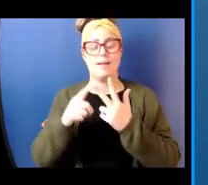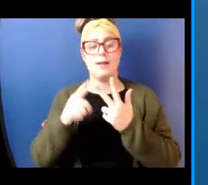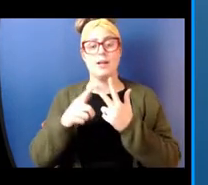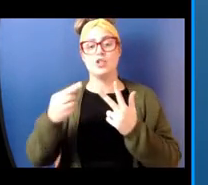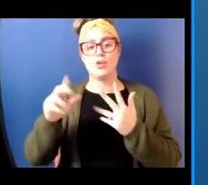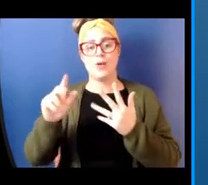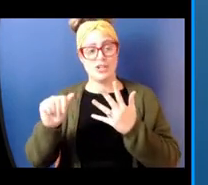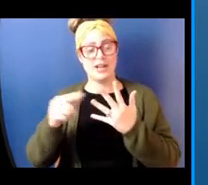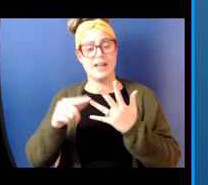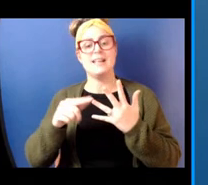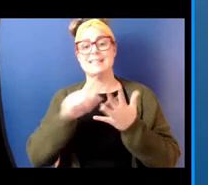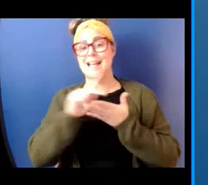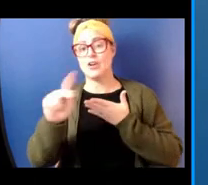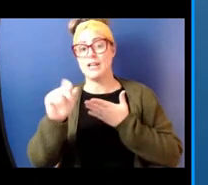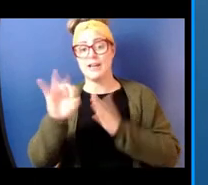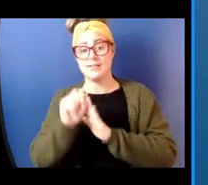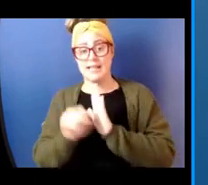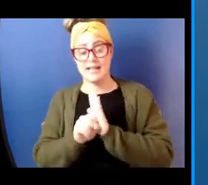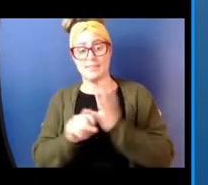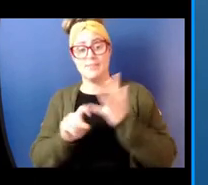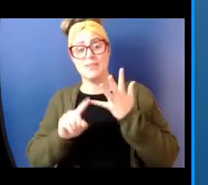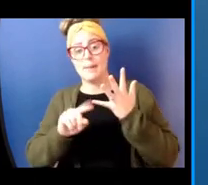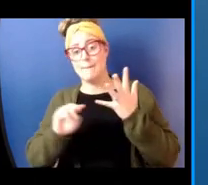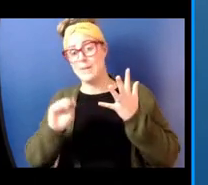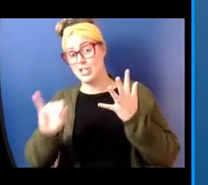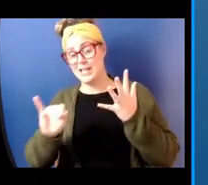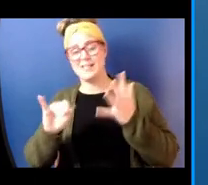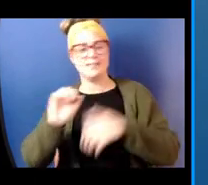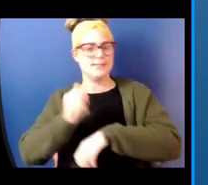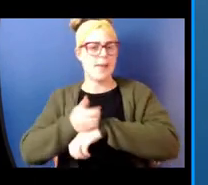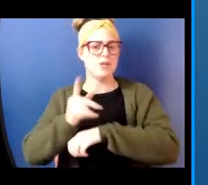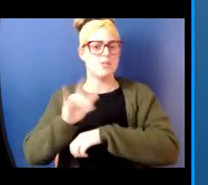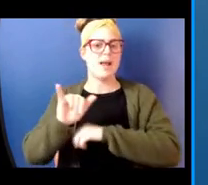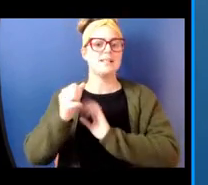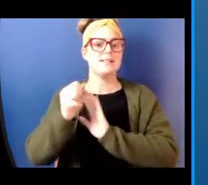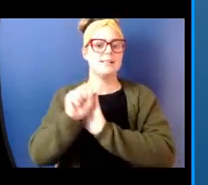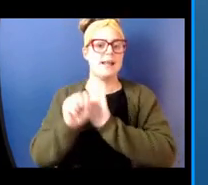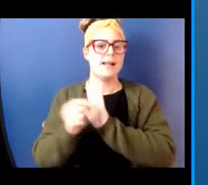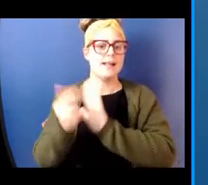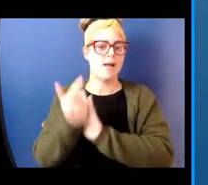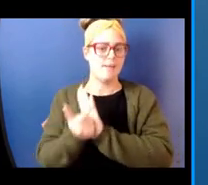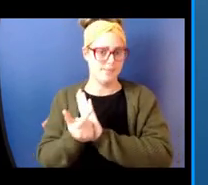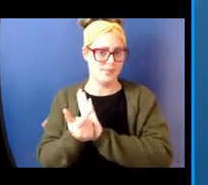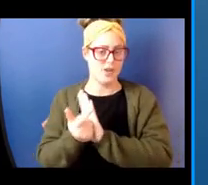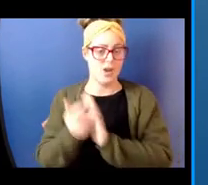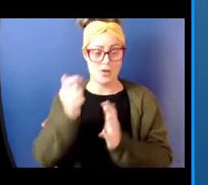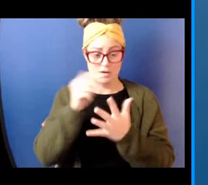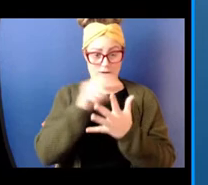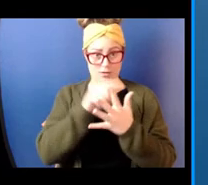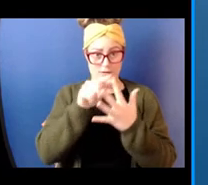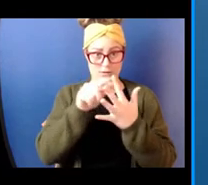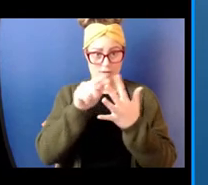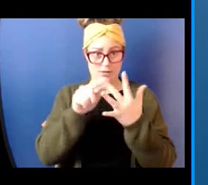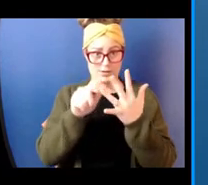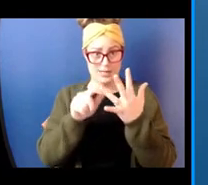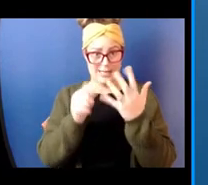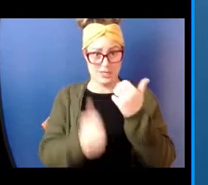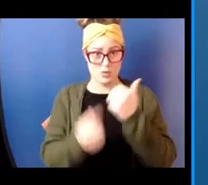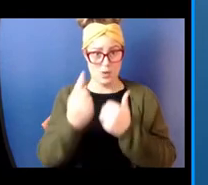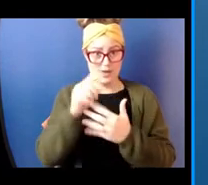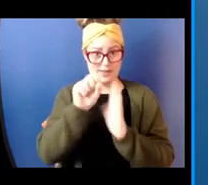it is established by state law so for each one of these states we will require that by